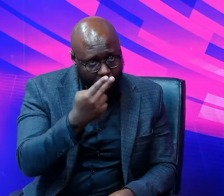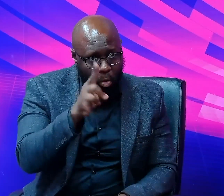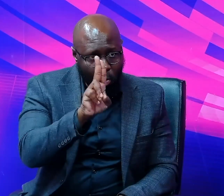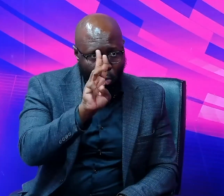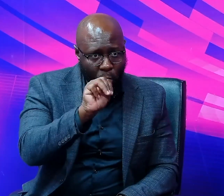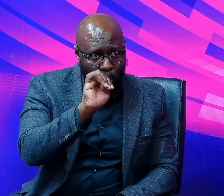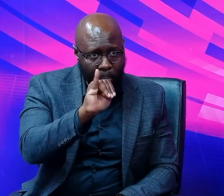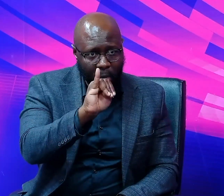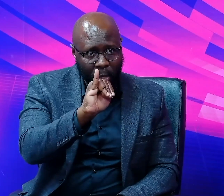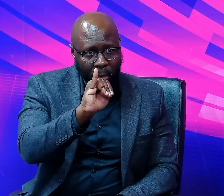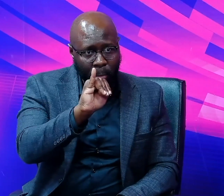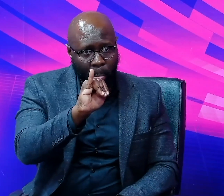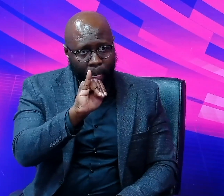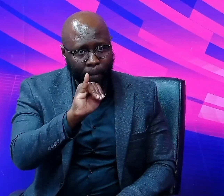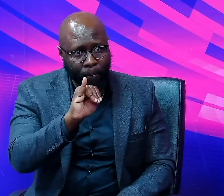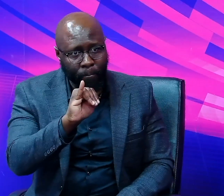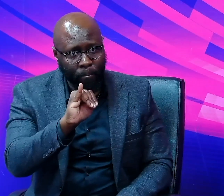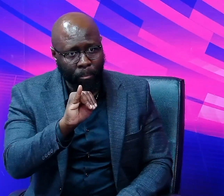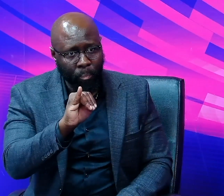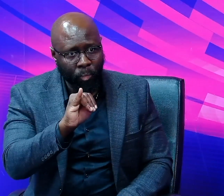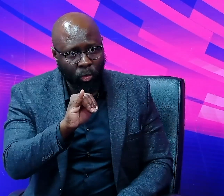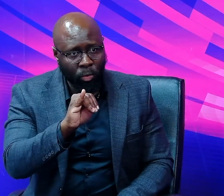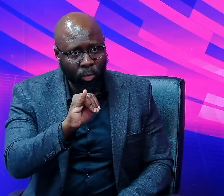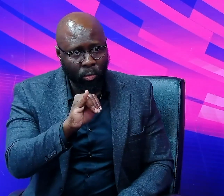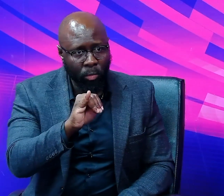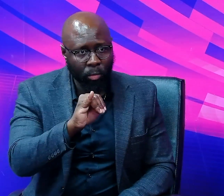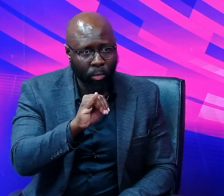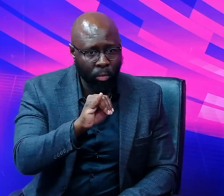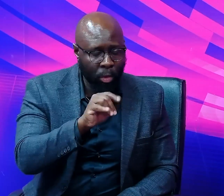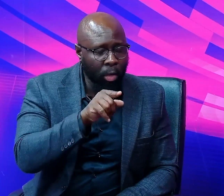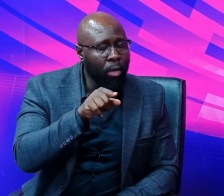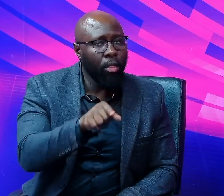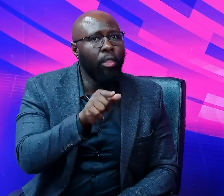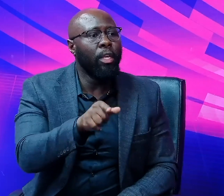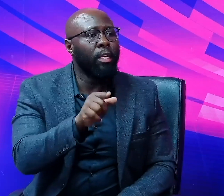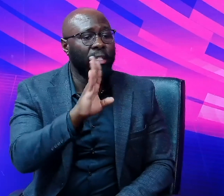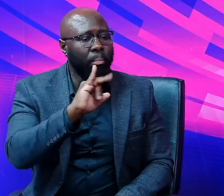two. Allow me to mention the one that is brought by Honorable Umi.